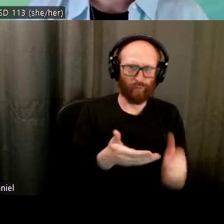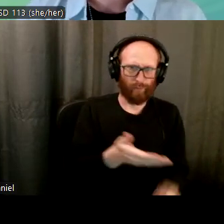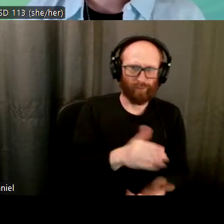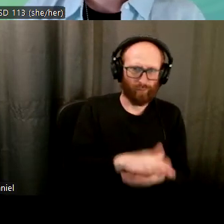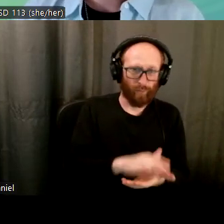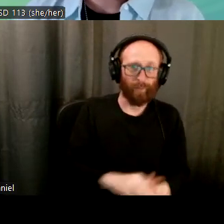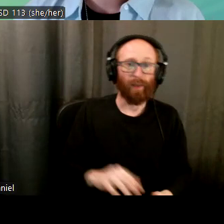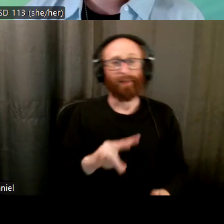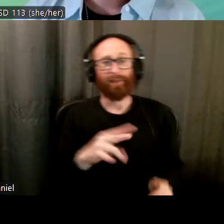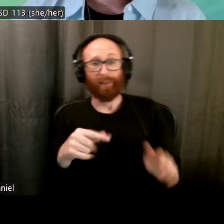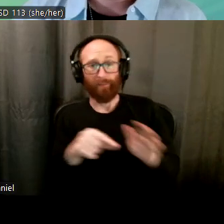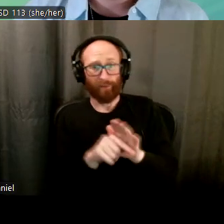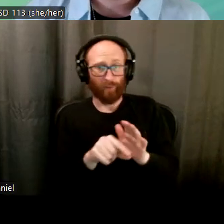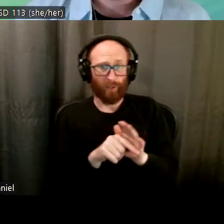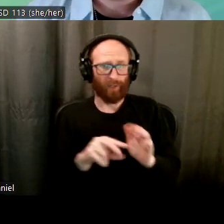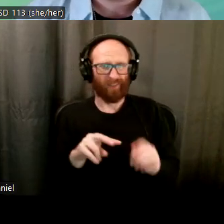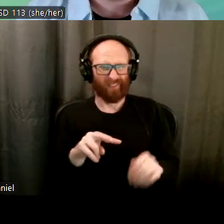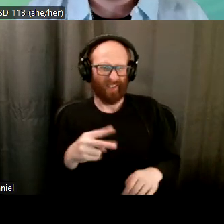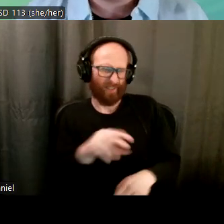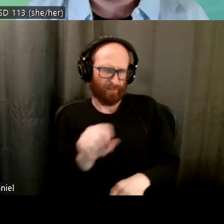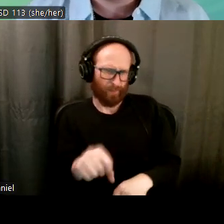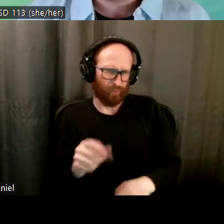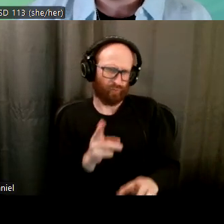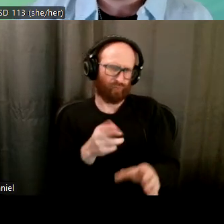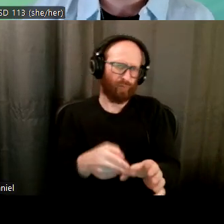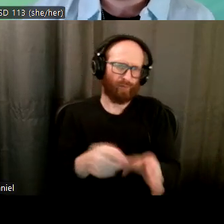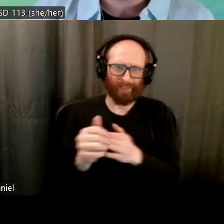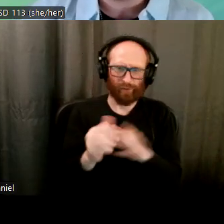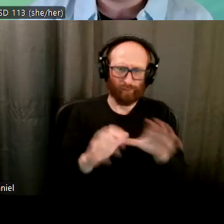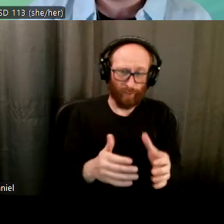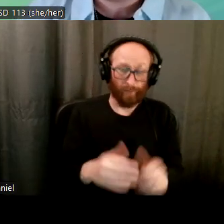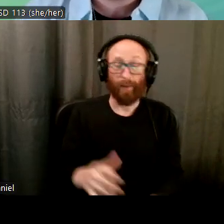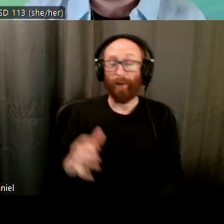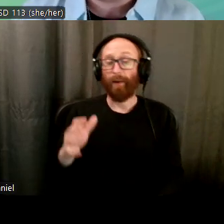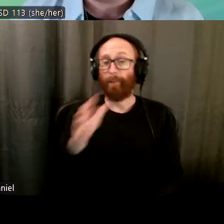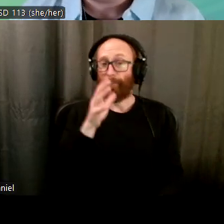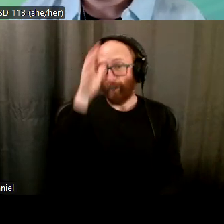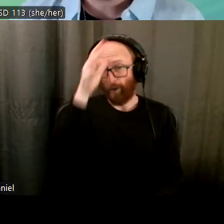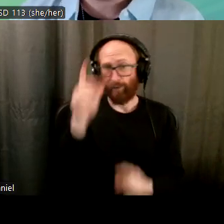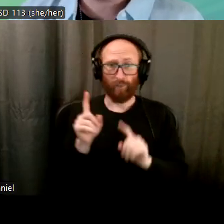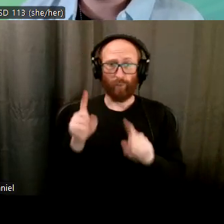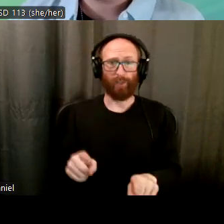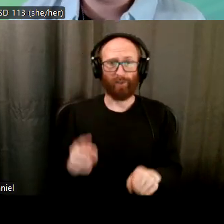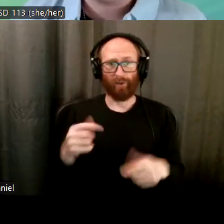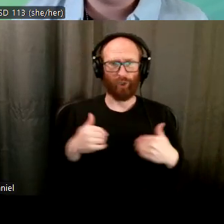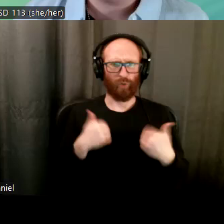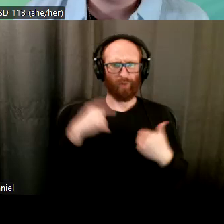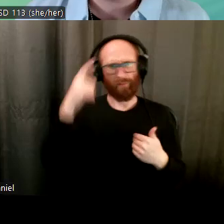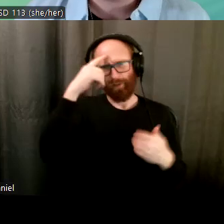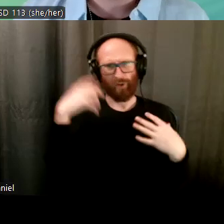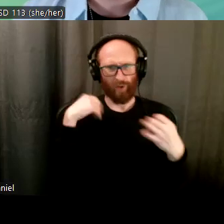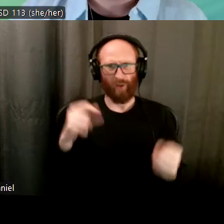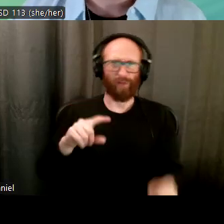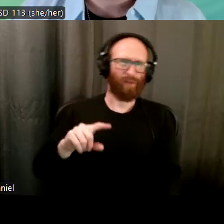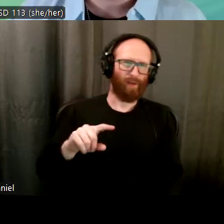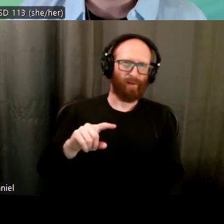the leadership class, and her parent attended the youth mental health first aid community training in order to